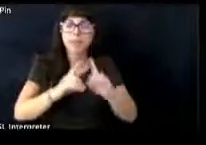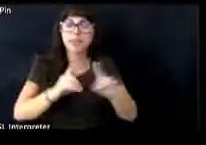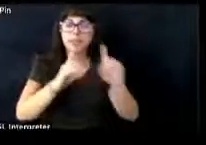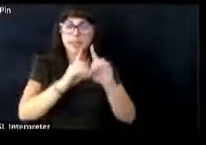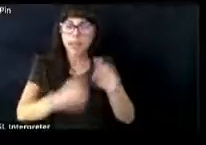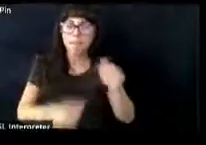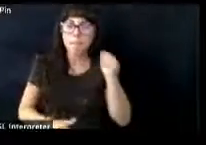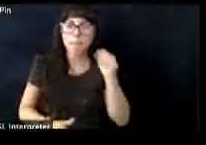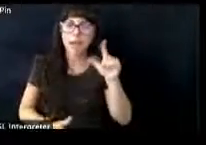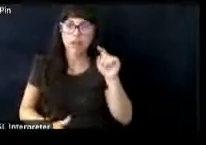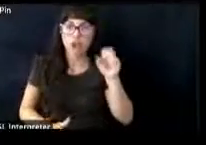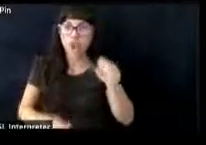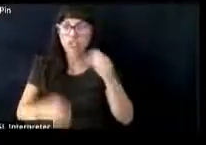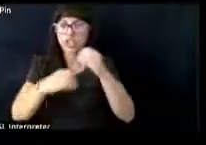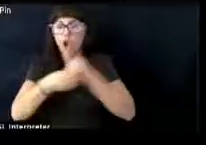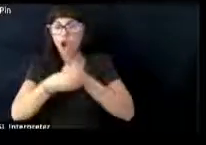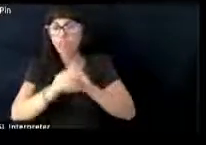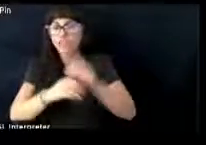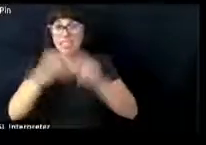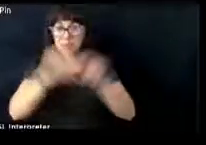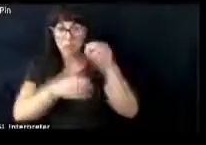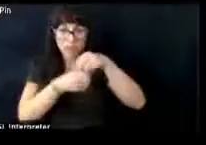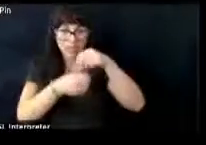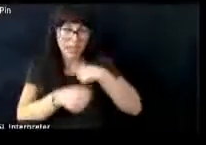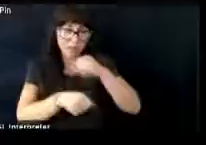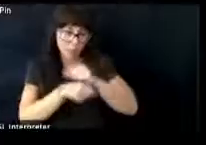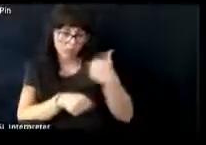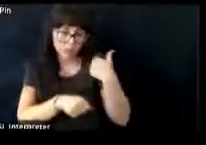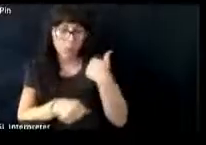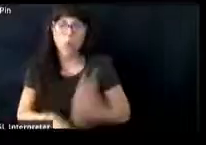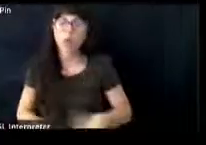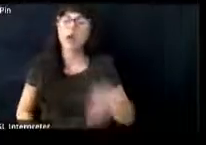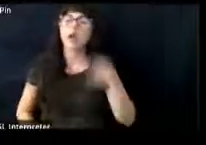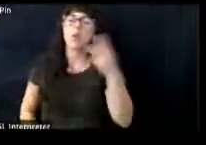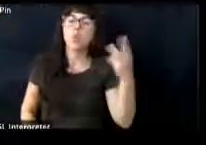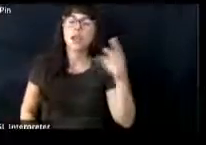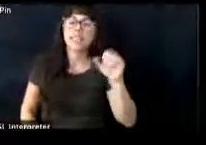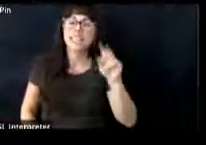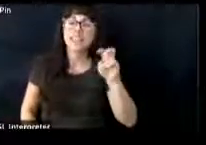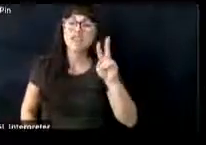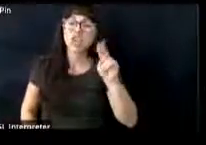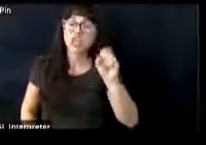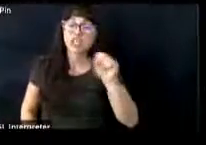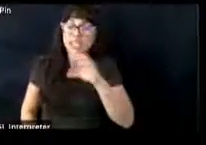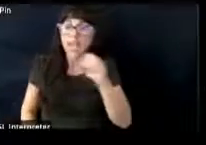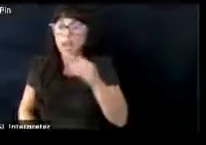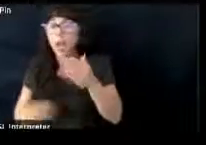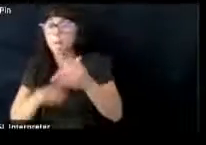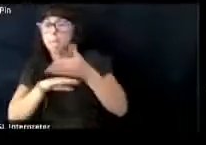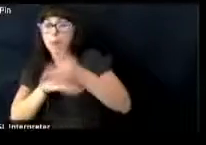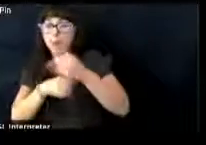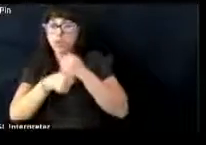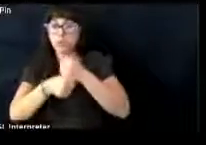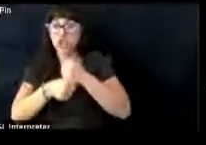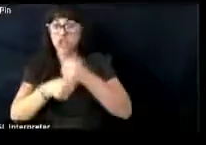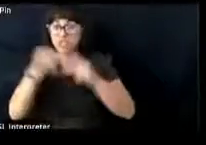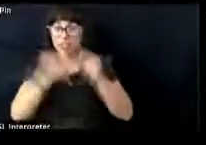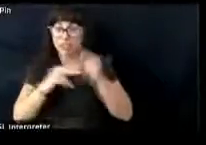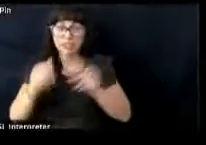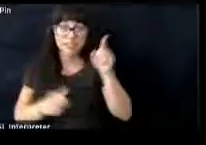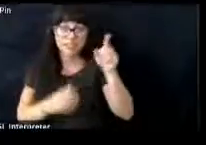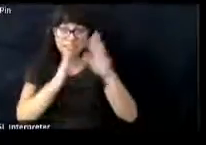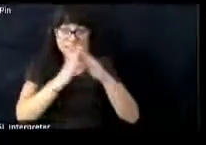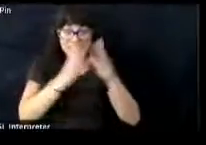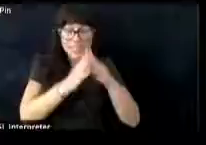backlots, office building interiors, which I have worked in, western caverns, and post-production facilities. The city of Simi Valley